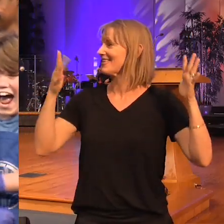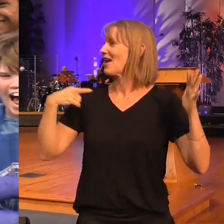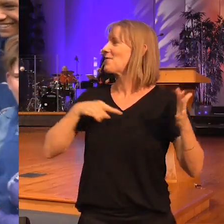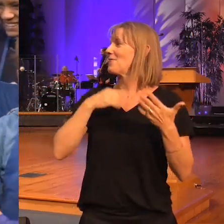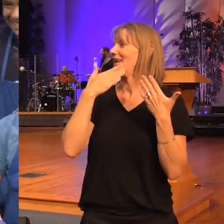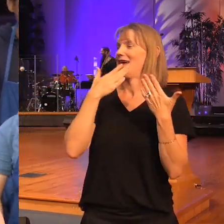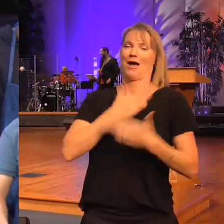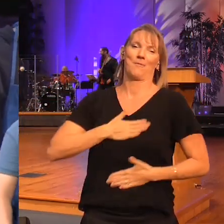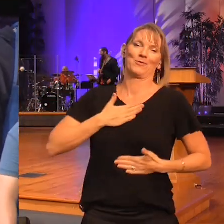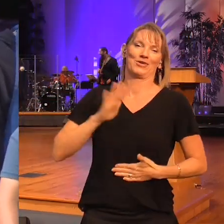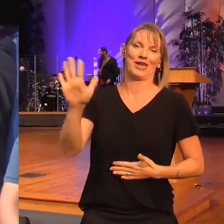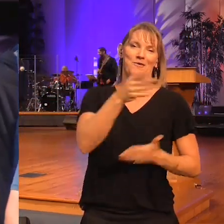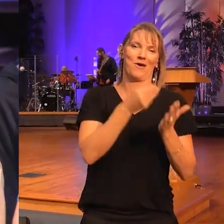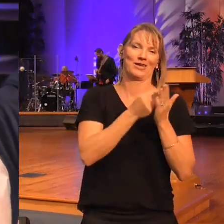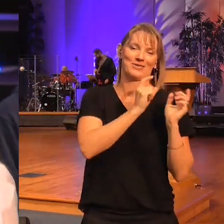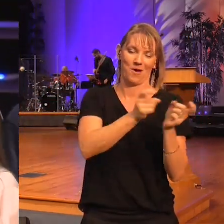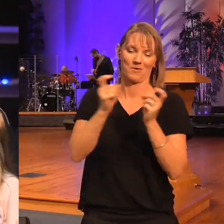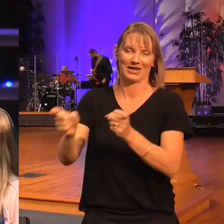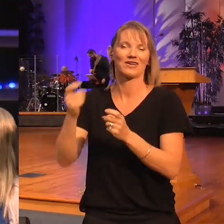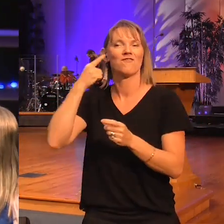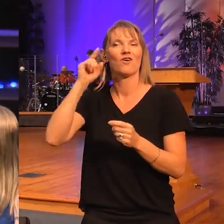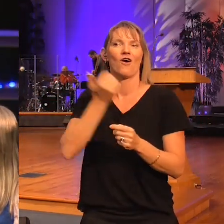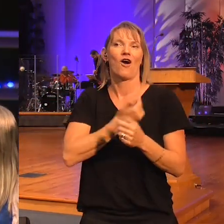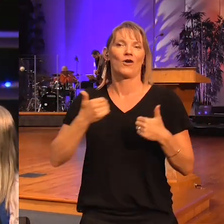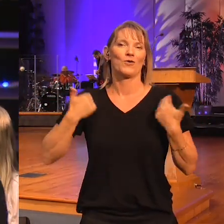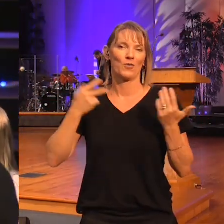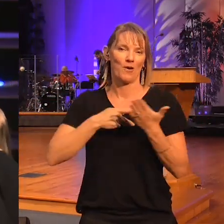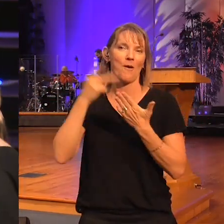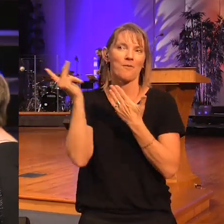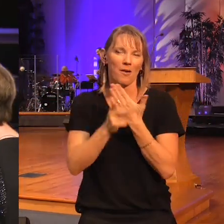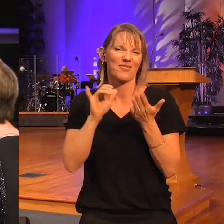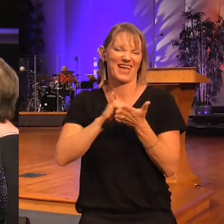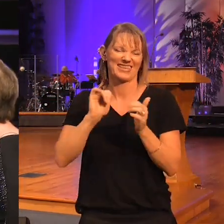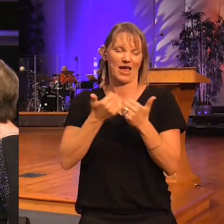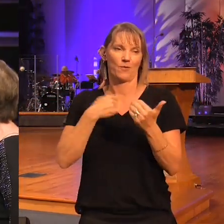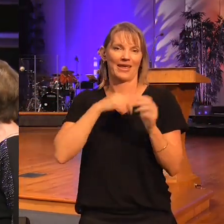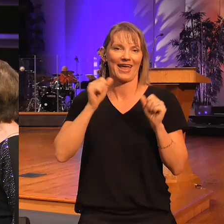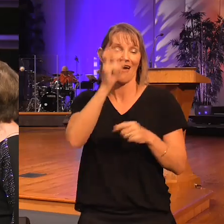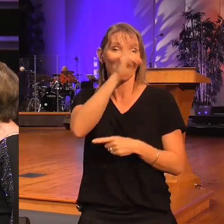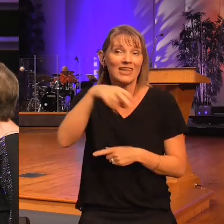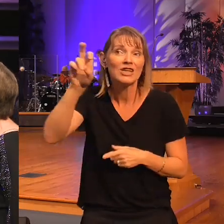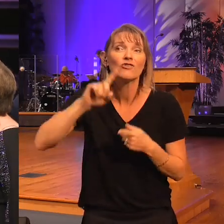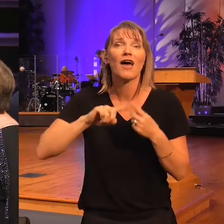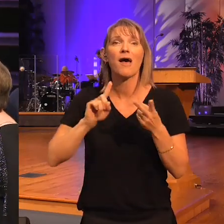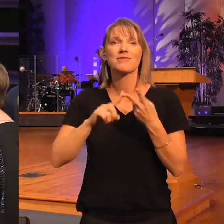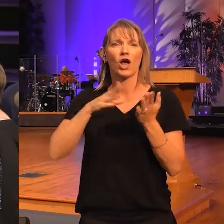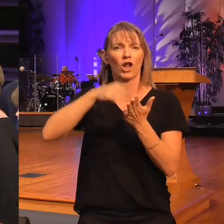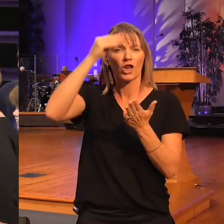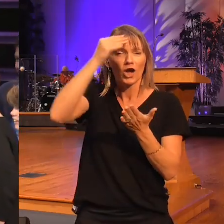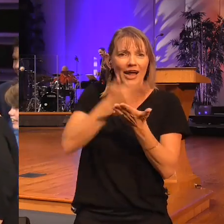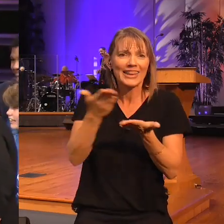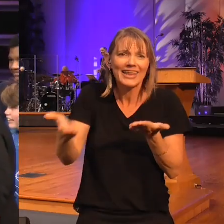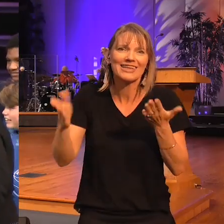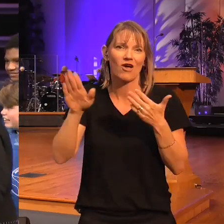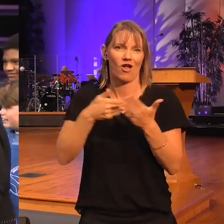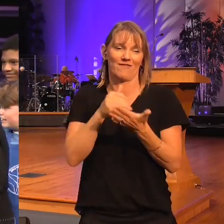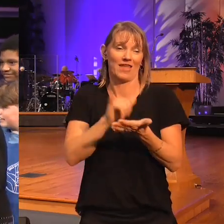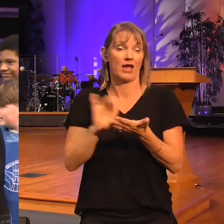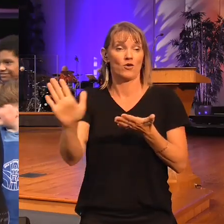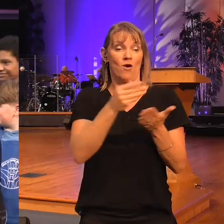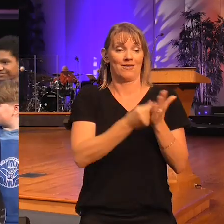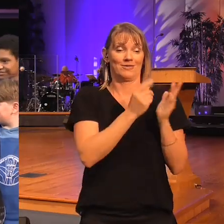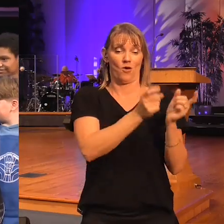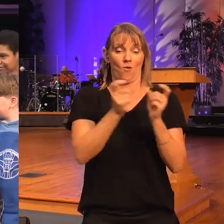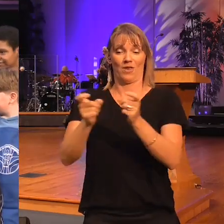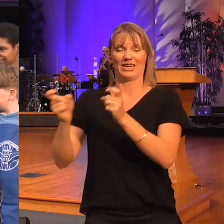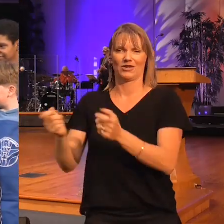We'd greatly appreciate your donations. They're going to our youth program. That's how we get to go on field trips. That's how we get to learn things. All that, your